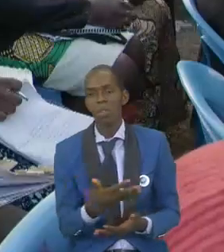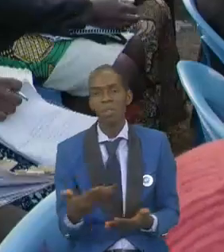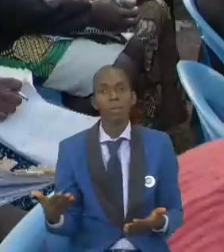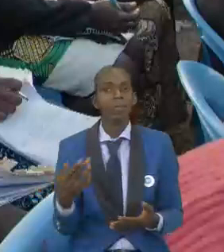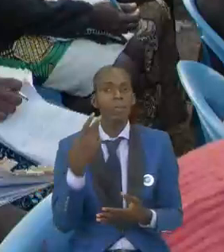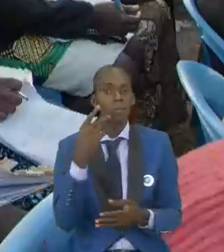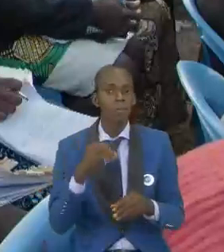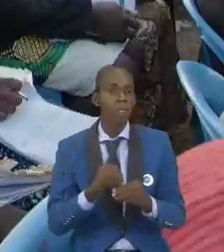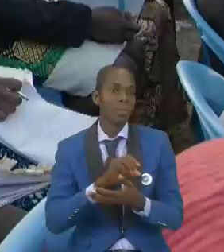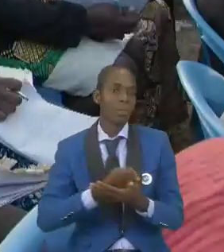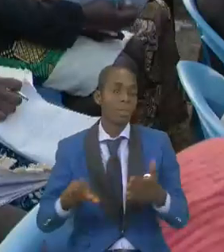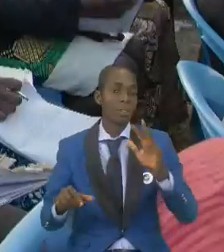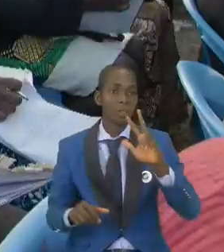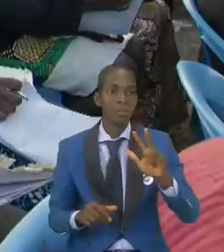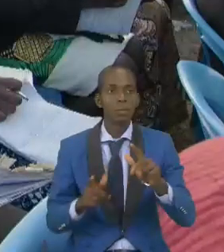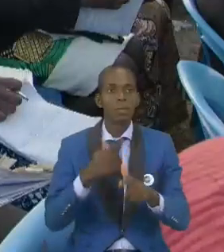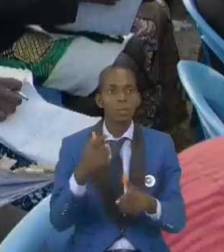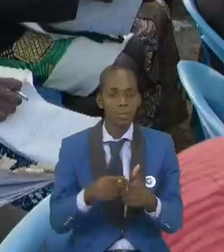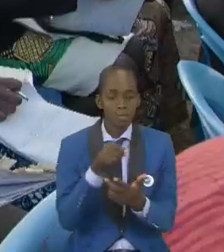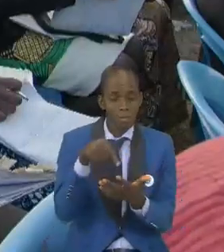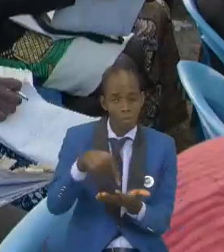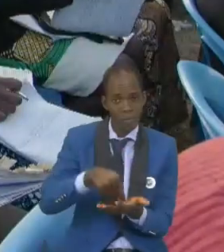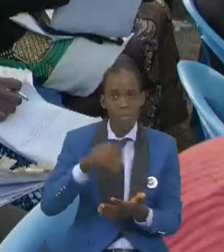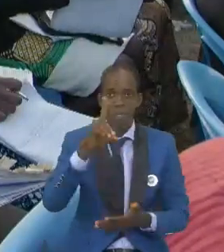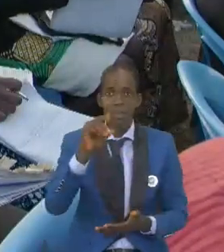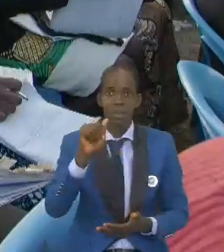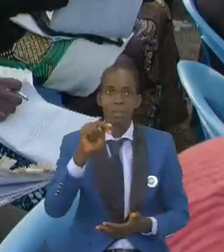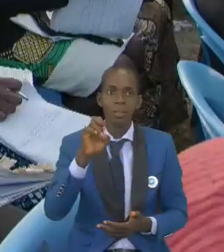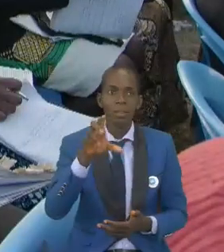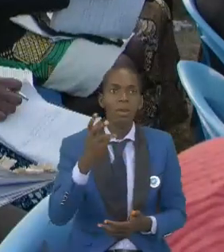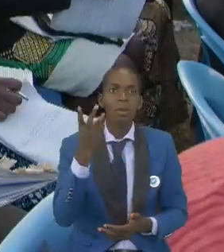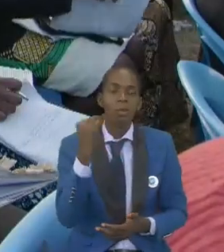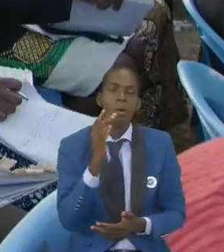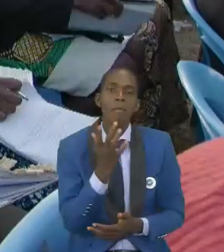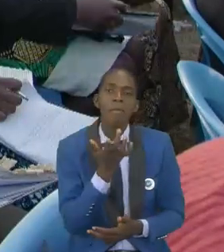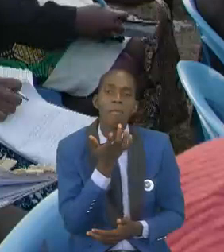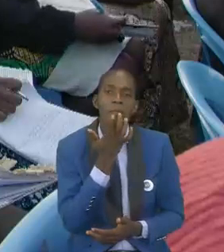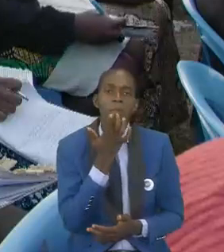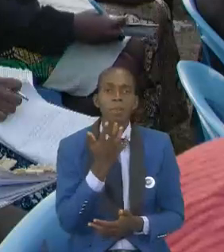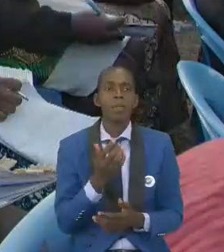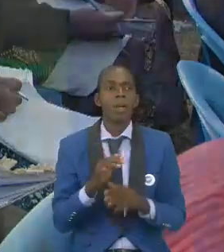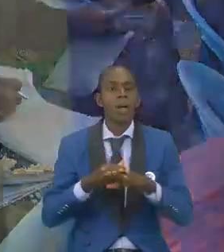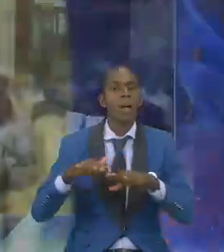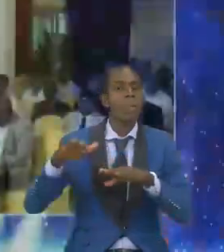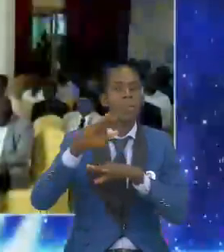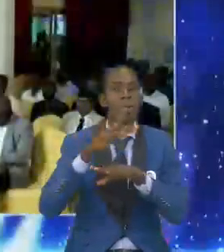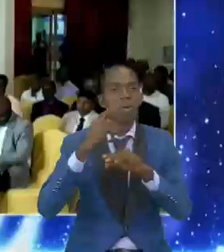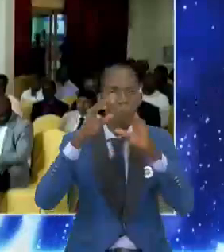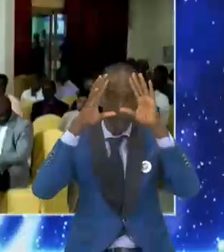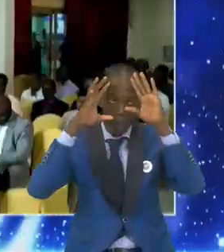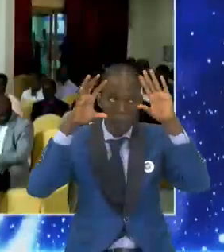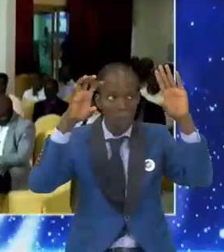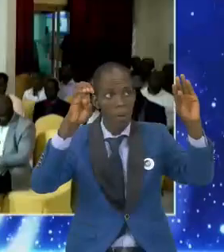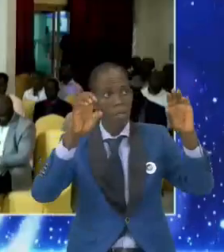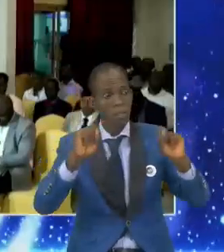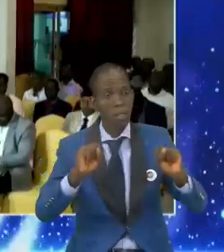3, 6, then this Daniel was preferred above the presidents and